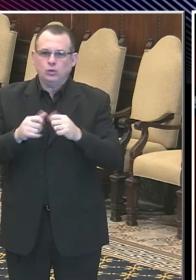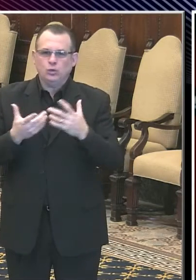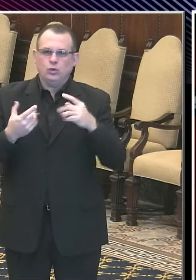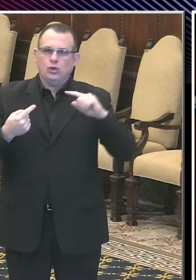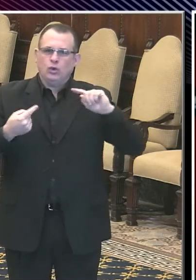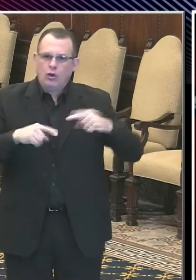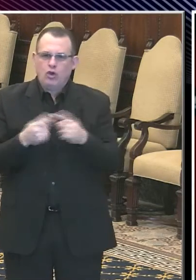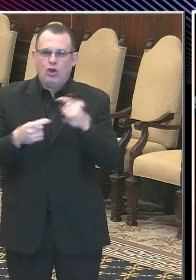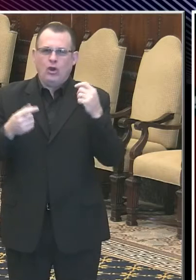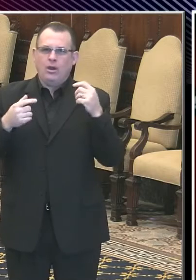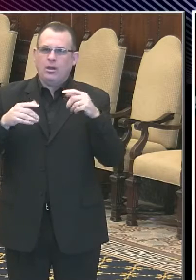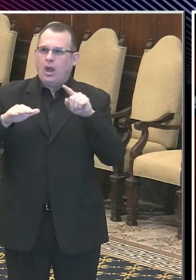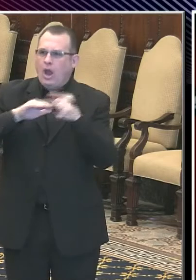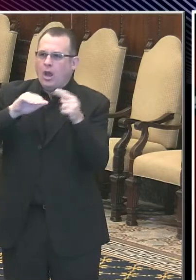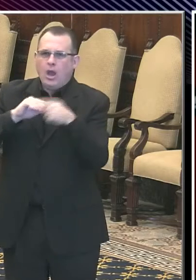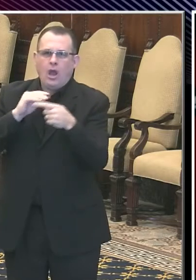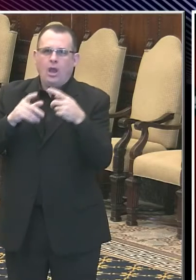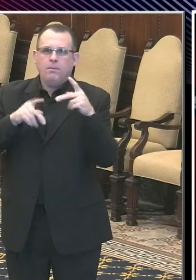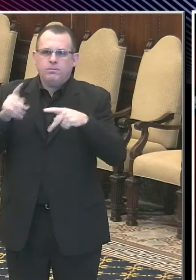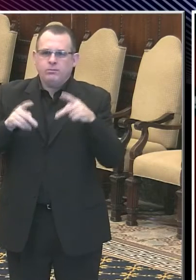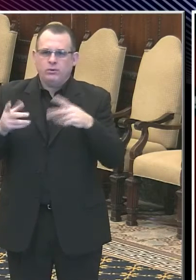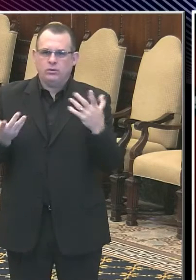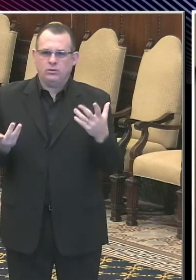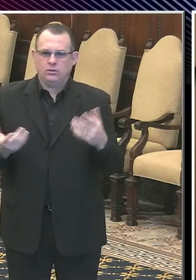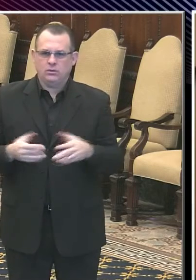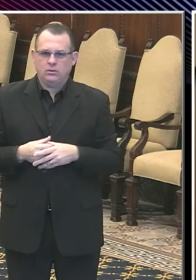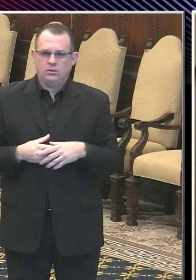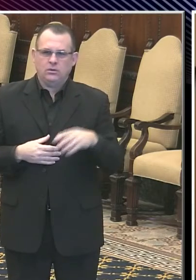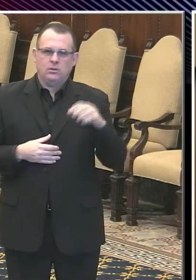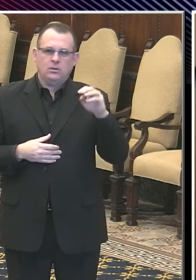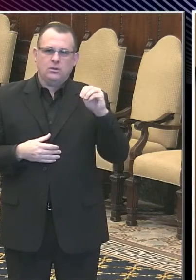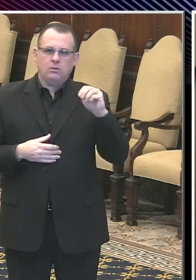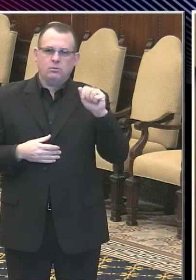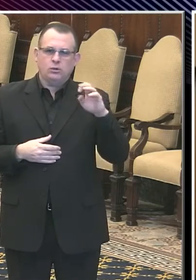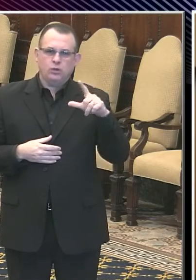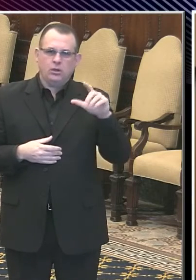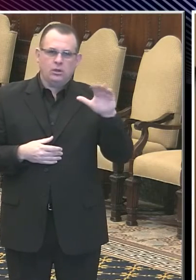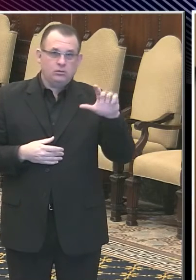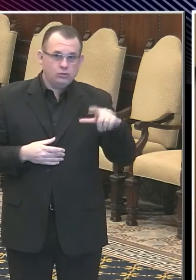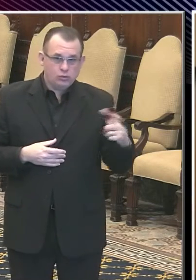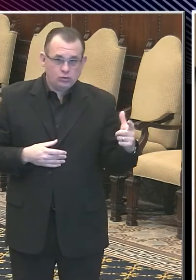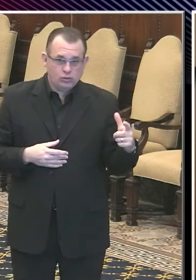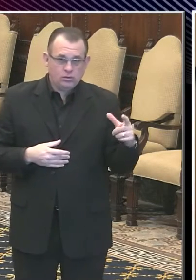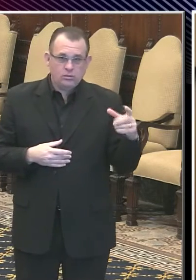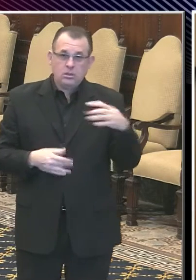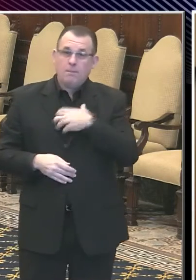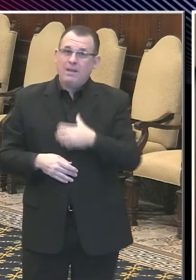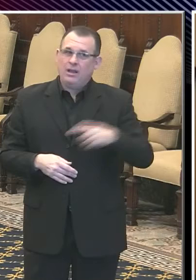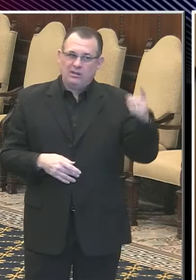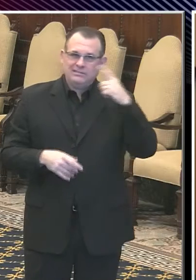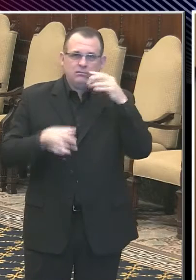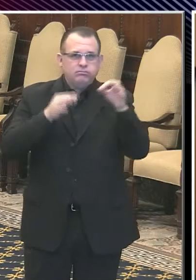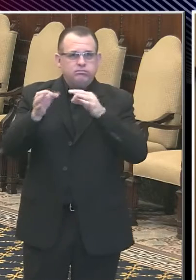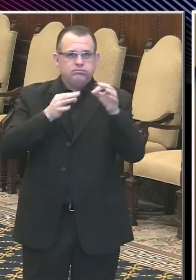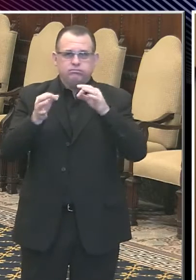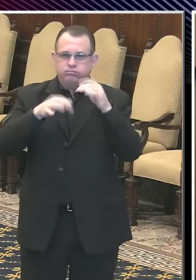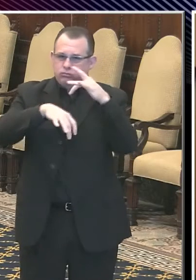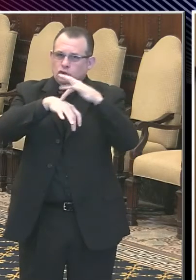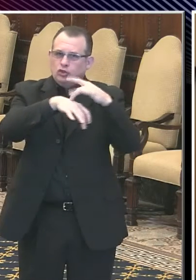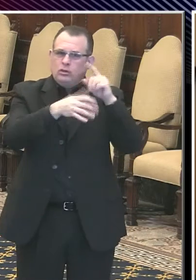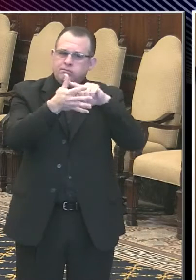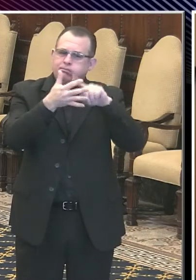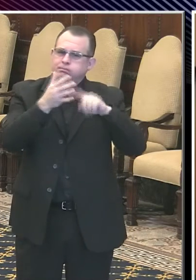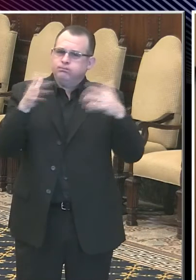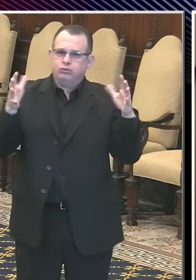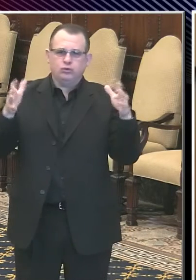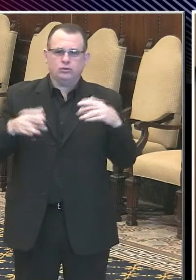political purposes they are. So, Marcel? Yeah, I think the mayor touched on all the right points. we've been through this before with the prior sanctuary